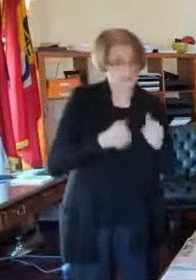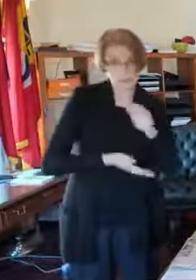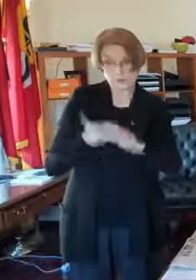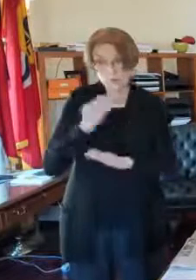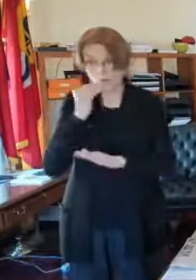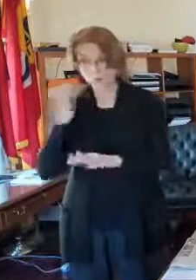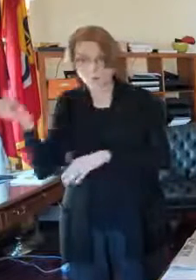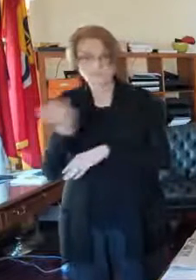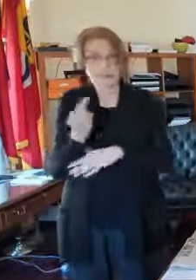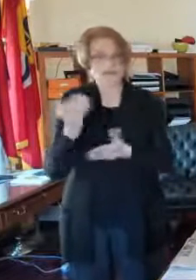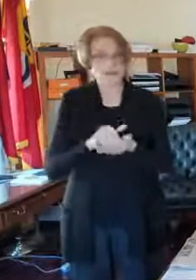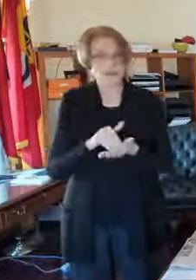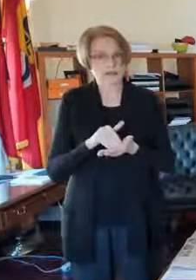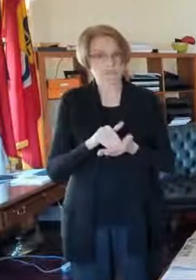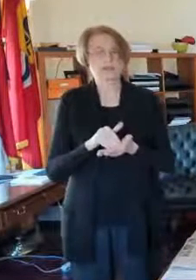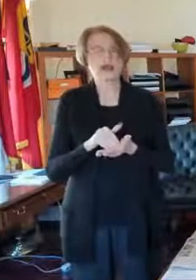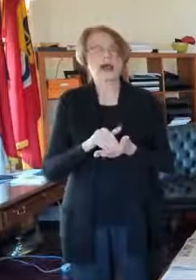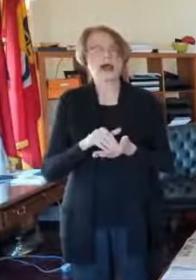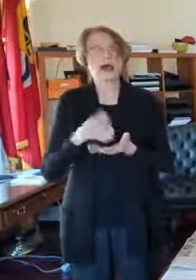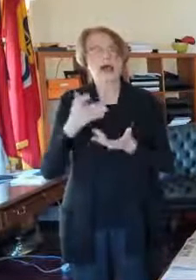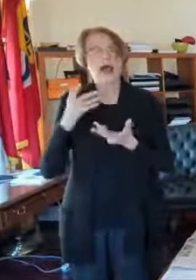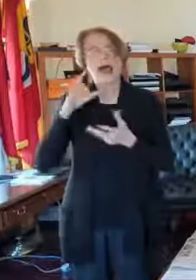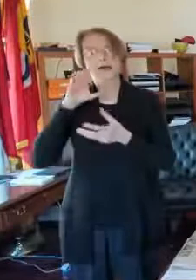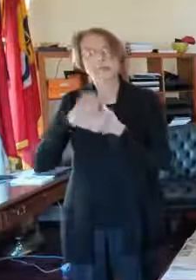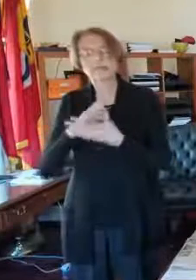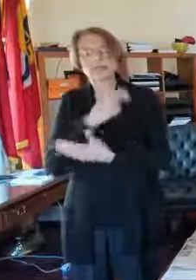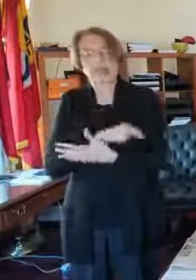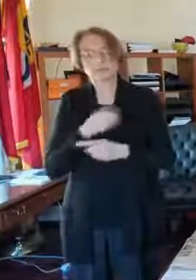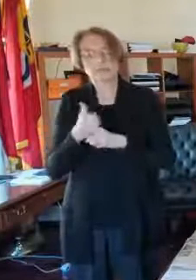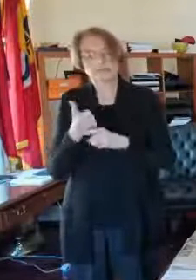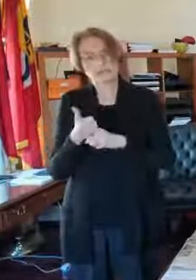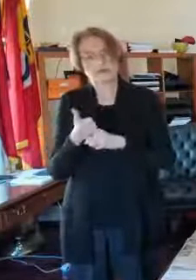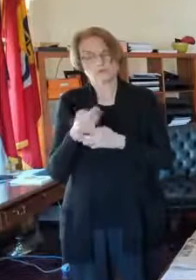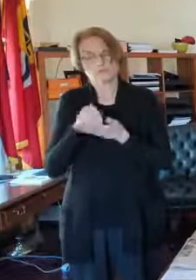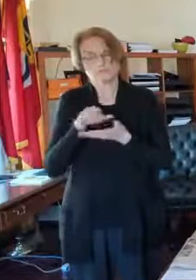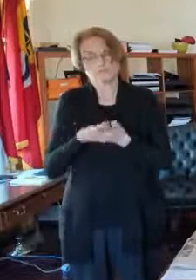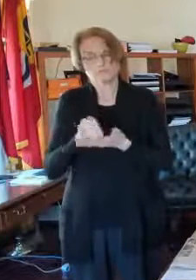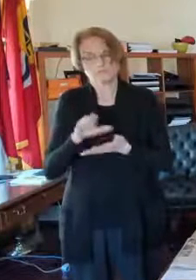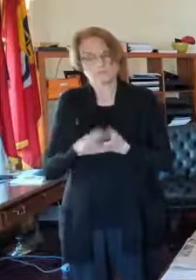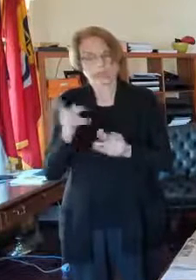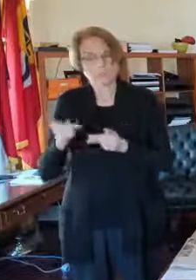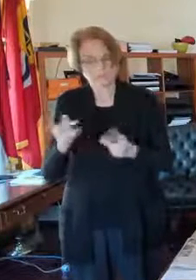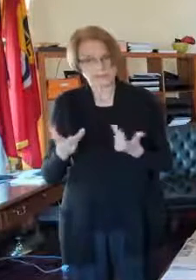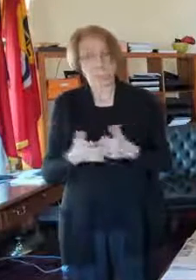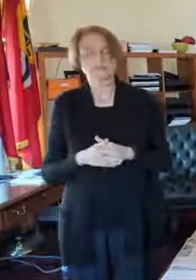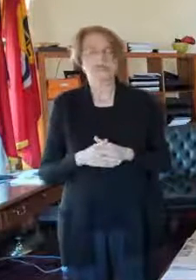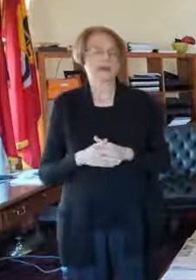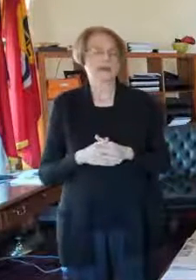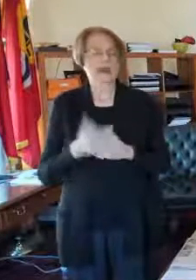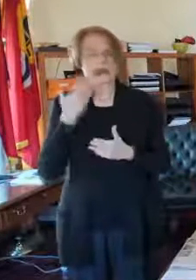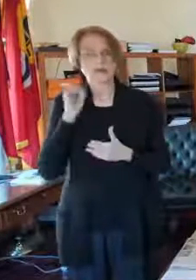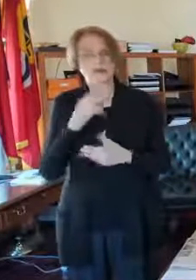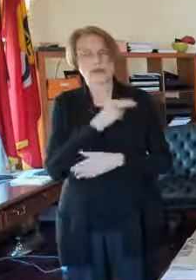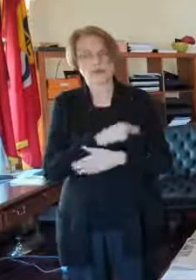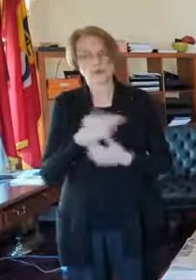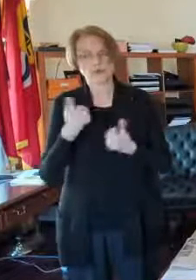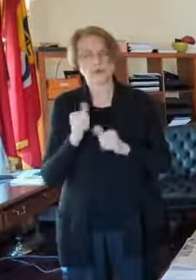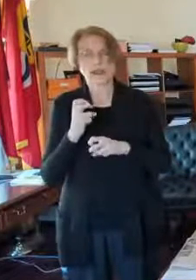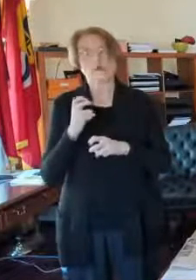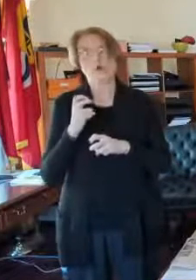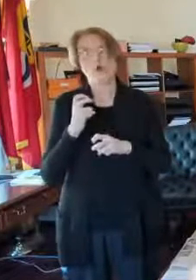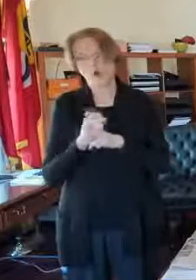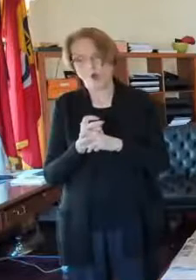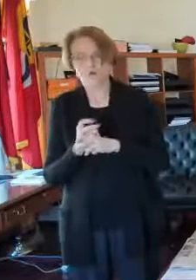COVID-19? I believe the hospitals monitor that. I don't have those numbers right now. I do know that hospitals try very hard not to have